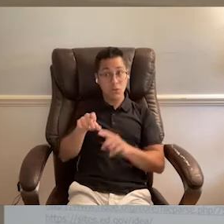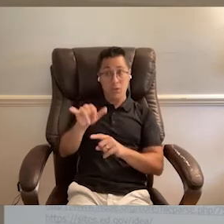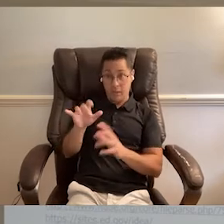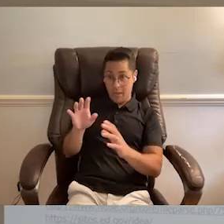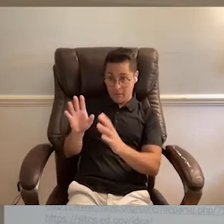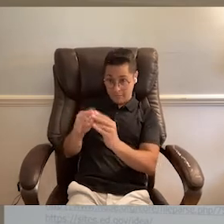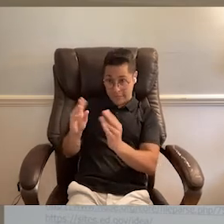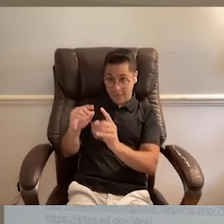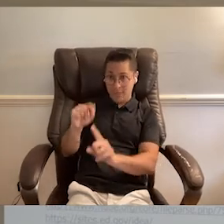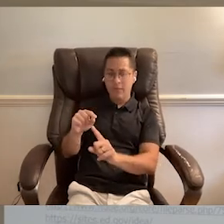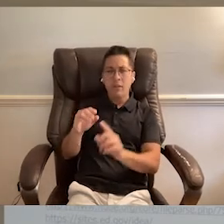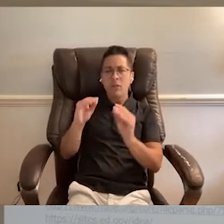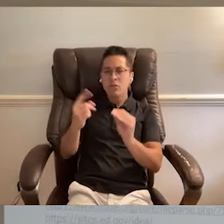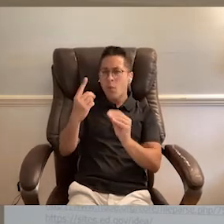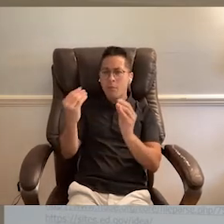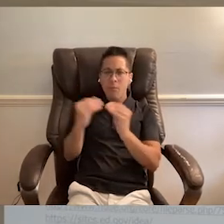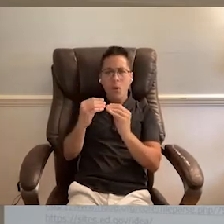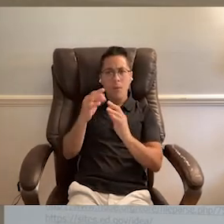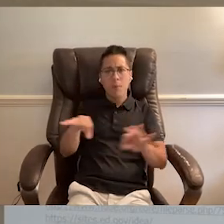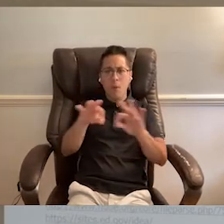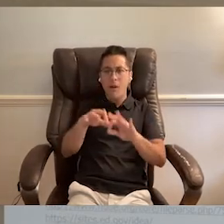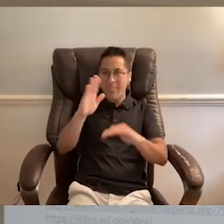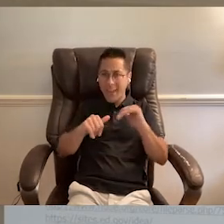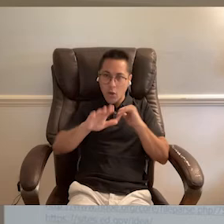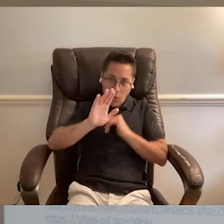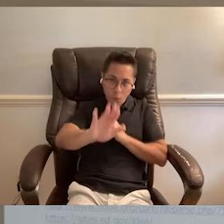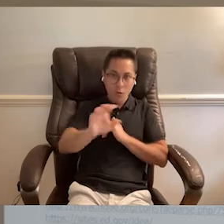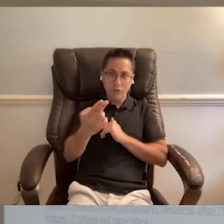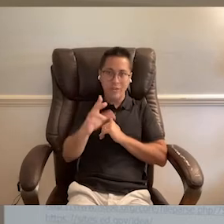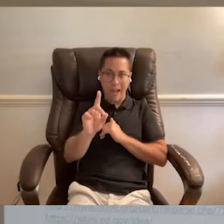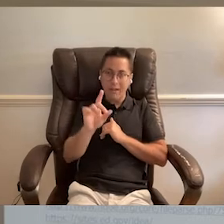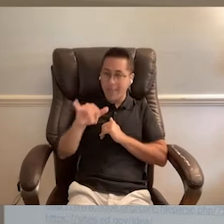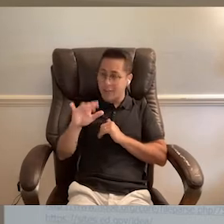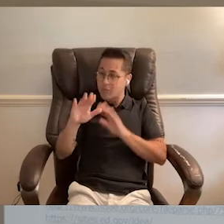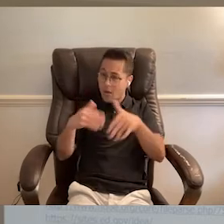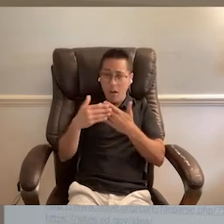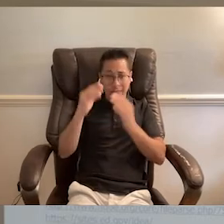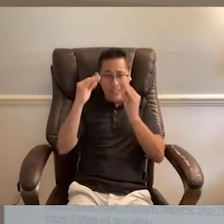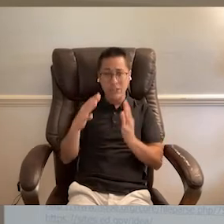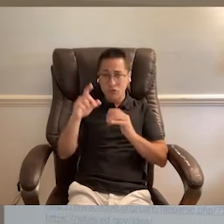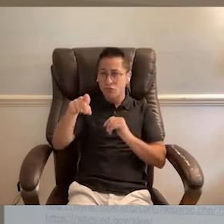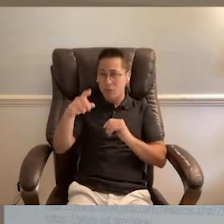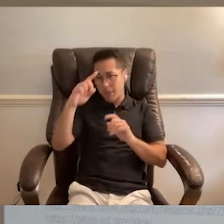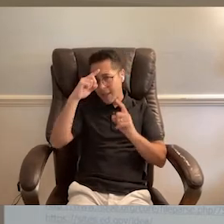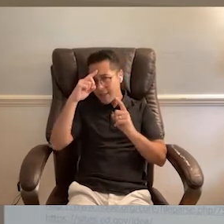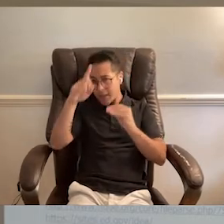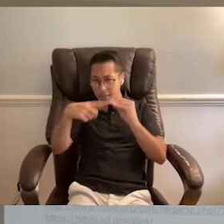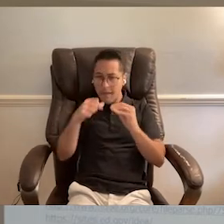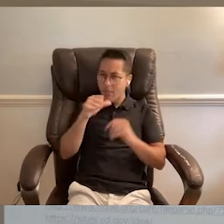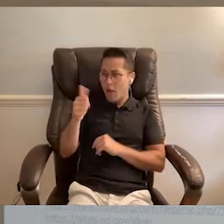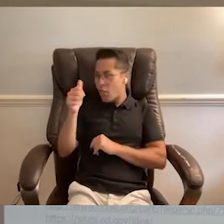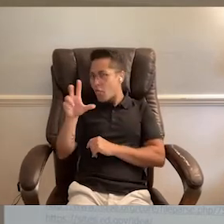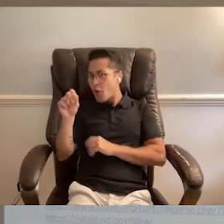more important child than your child. And that's all that teacher should be thinking about, not the other 30 kids in their class, not what they have to